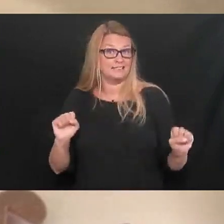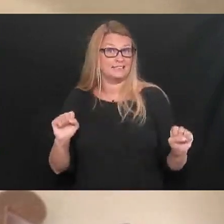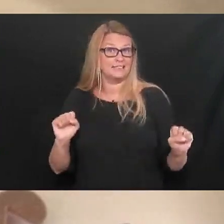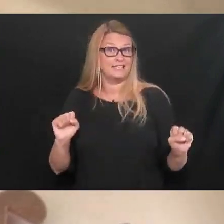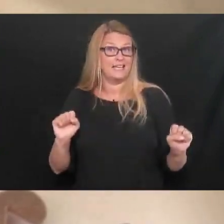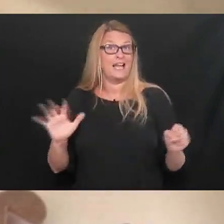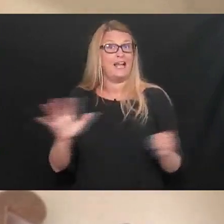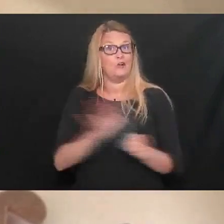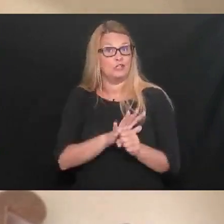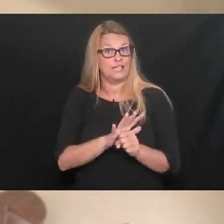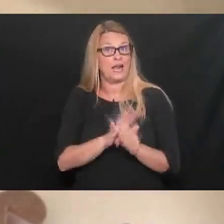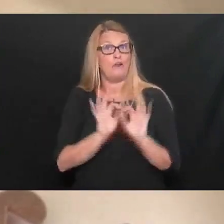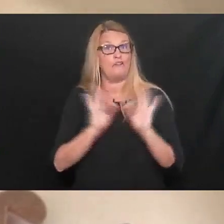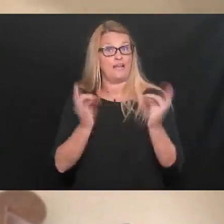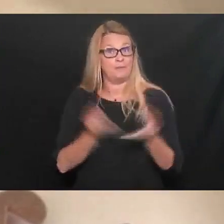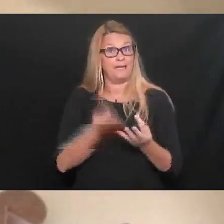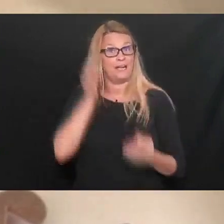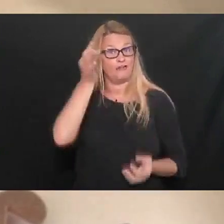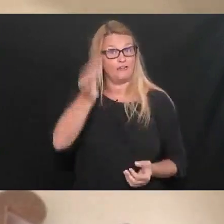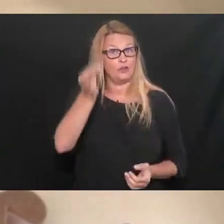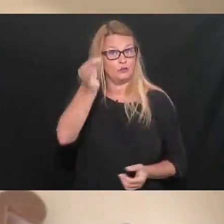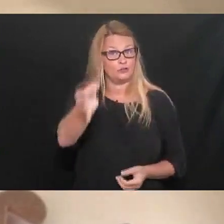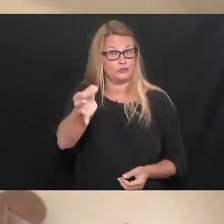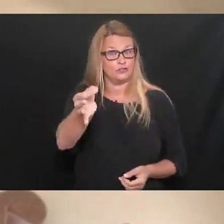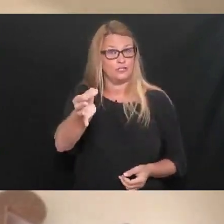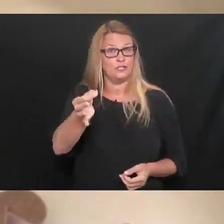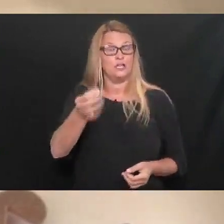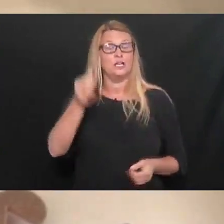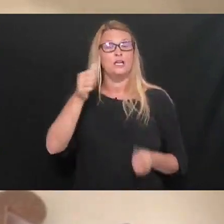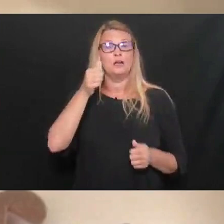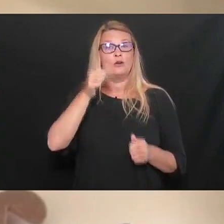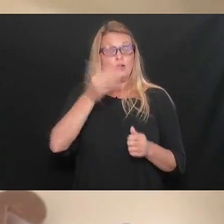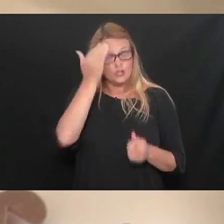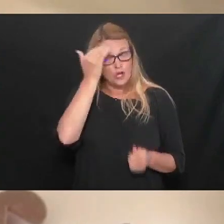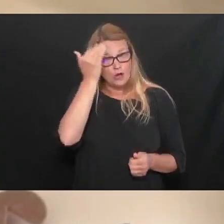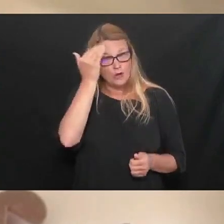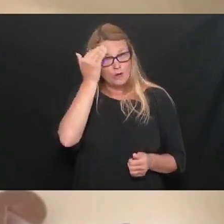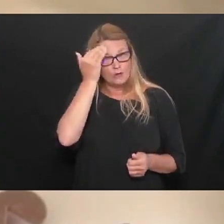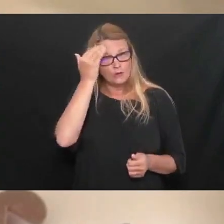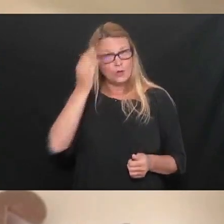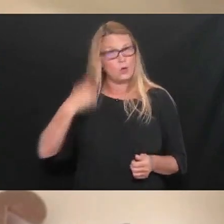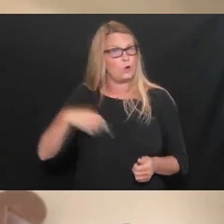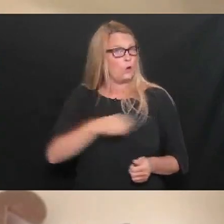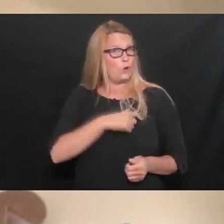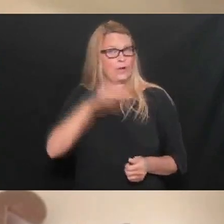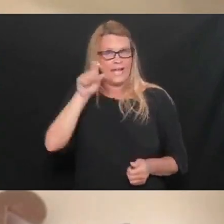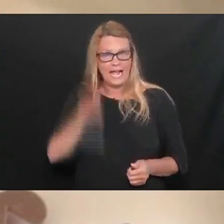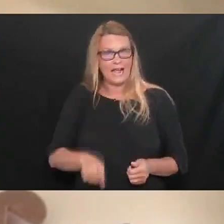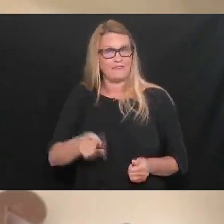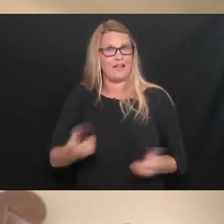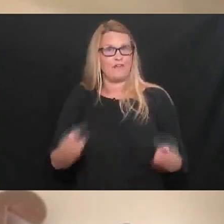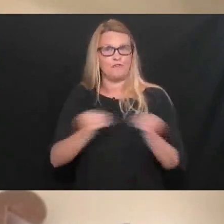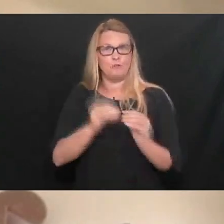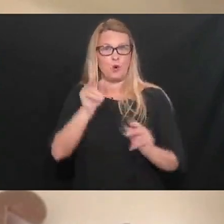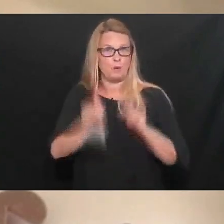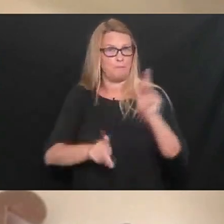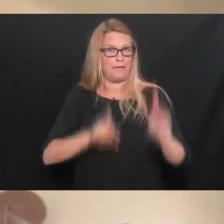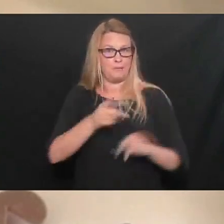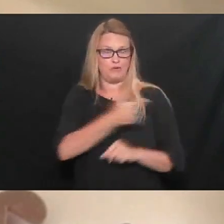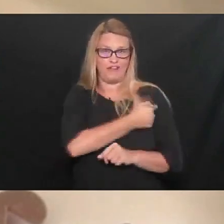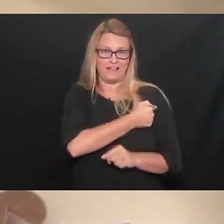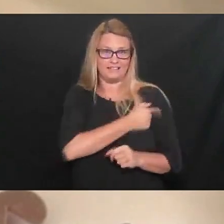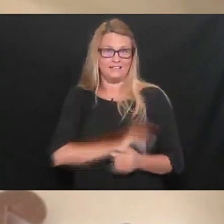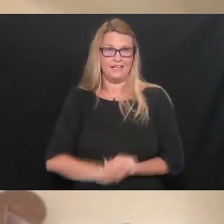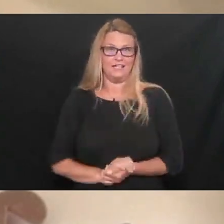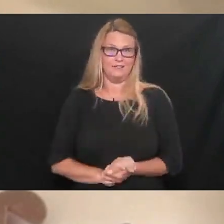entire family and our future. We need to think long and hard, West Virginia. We've got to get more people vaccinated. As